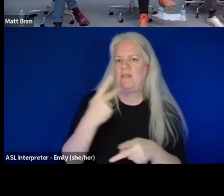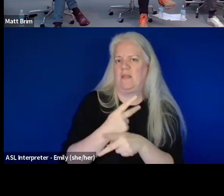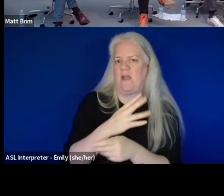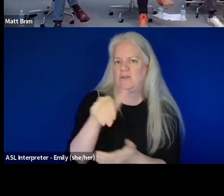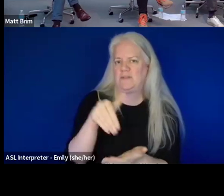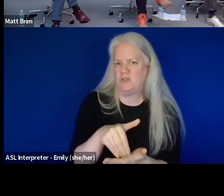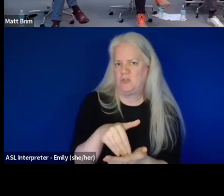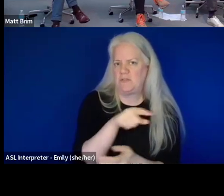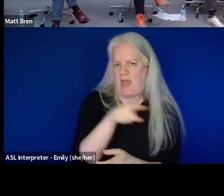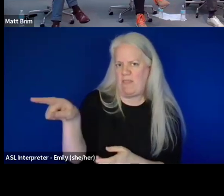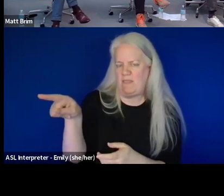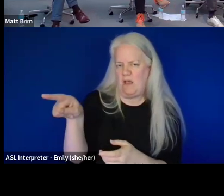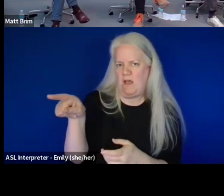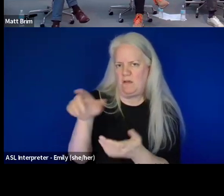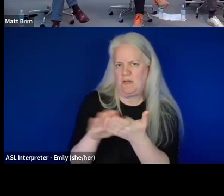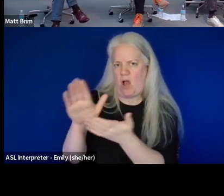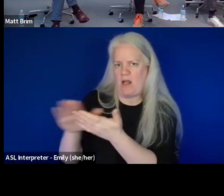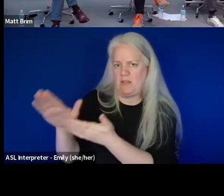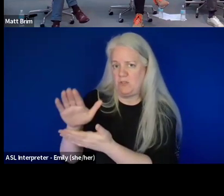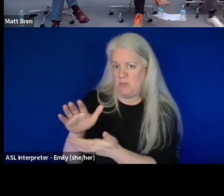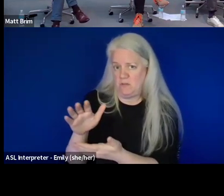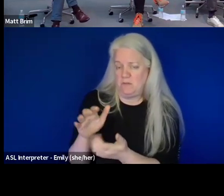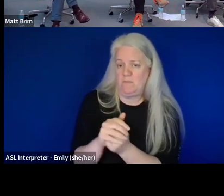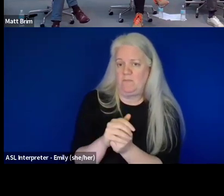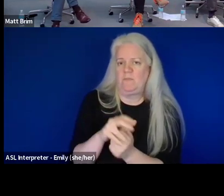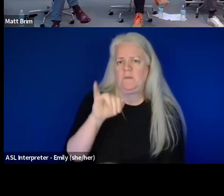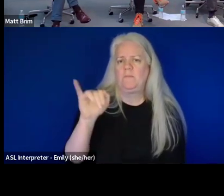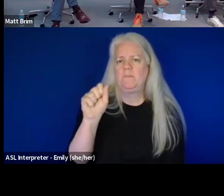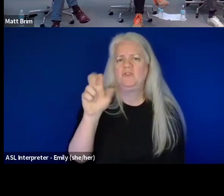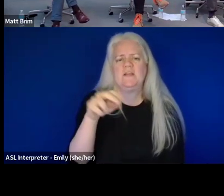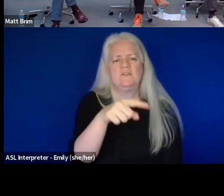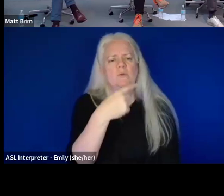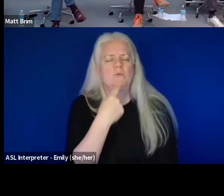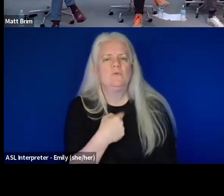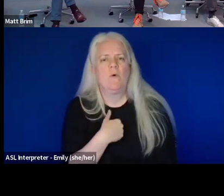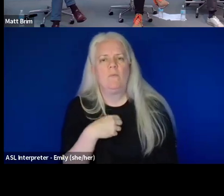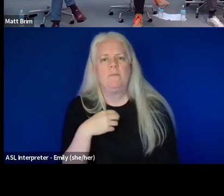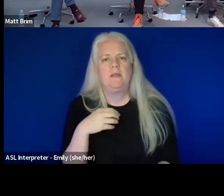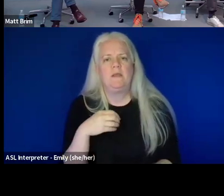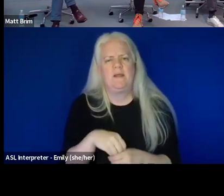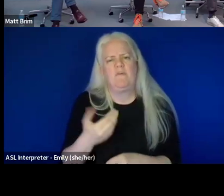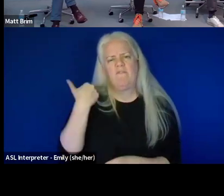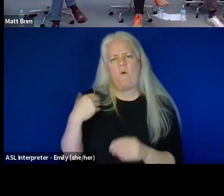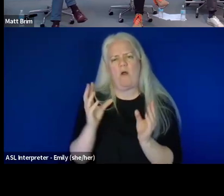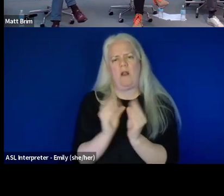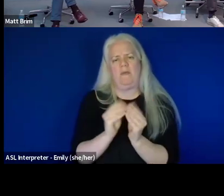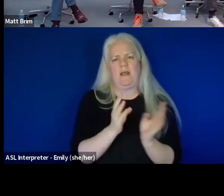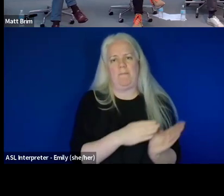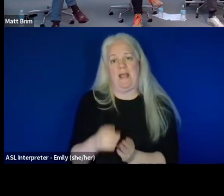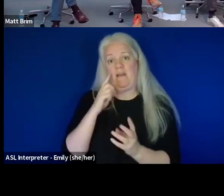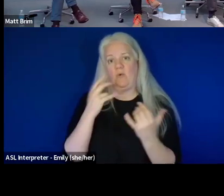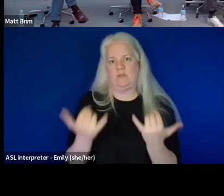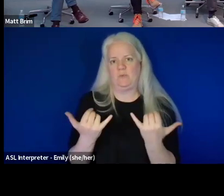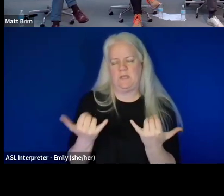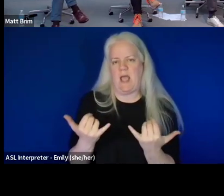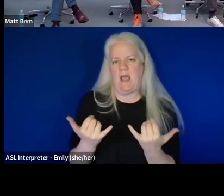But Jason, you taught me a word. You said in one of our early meetings, thinking about putting today together and thinking we